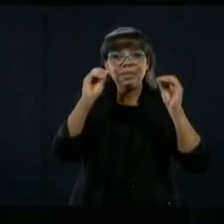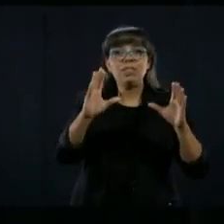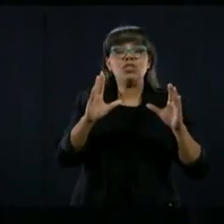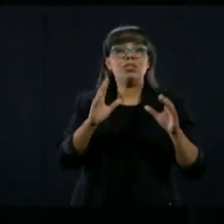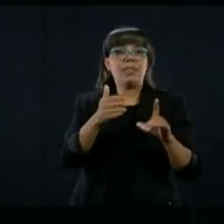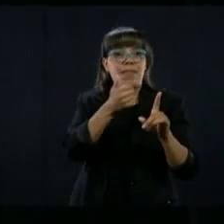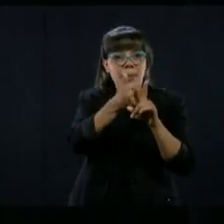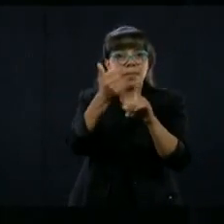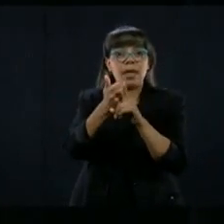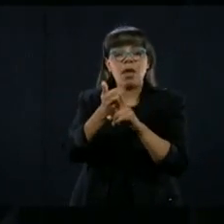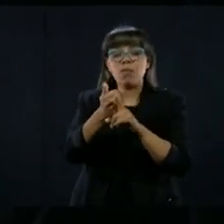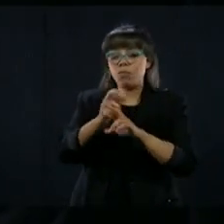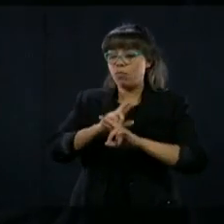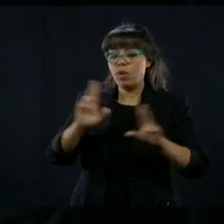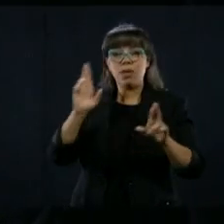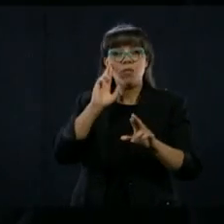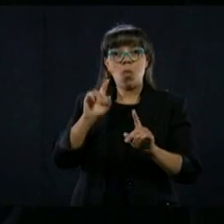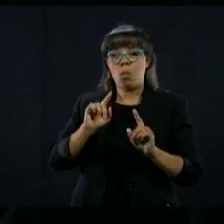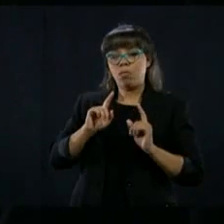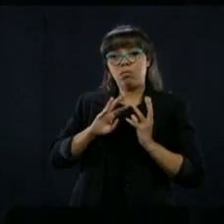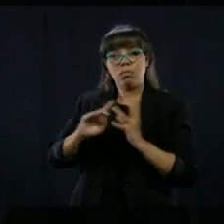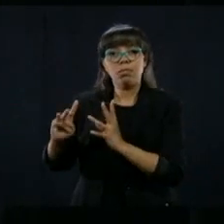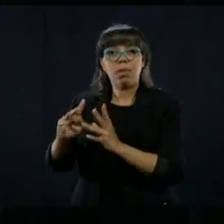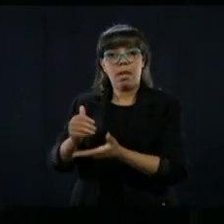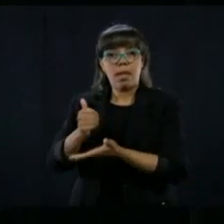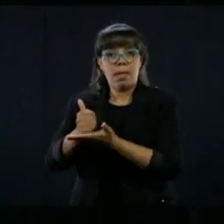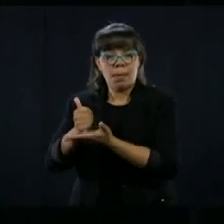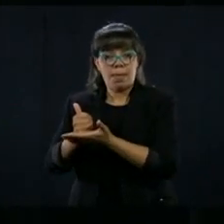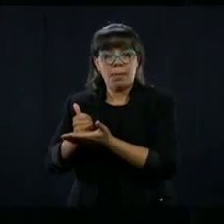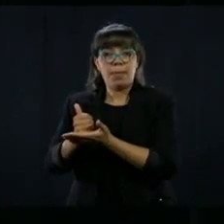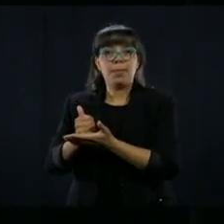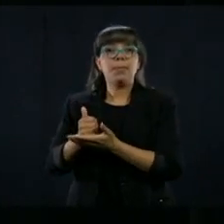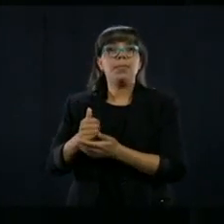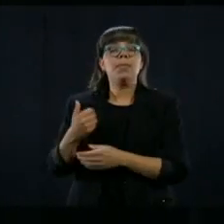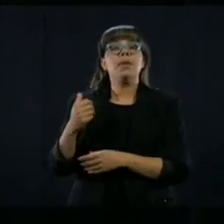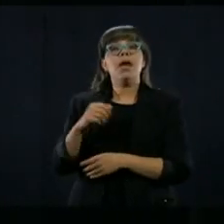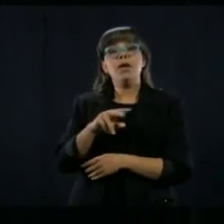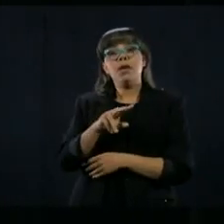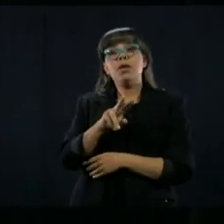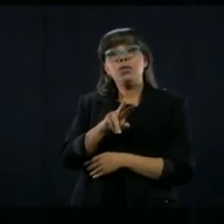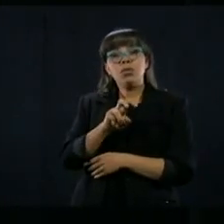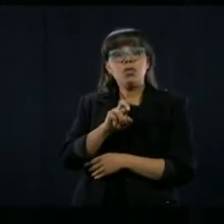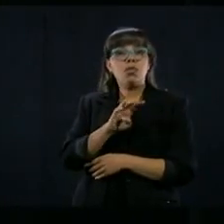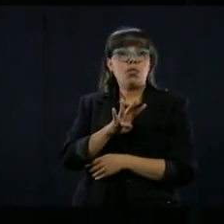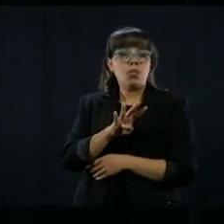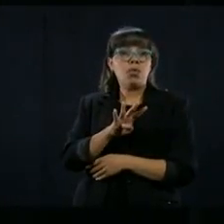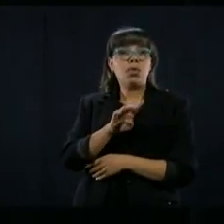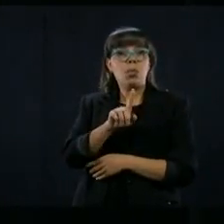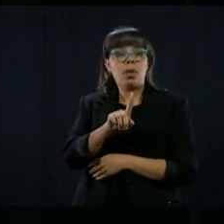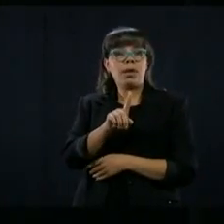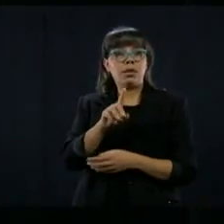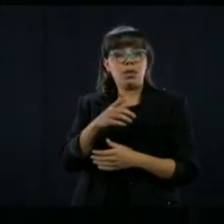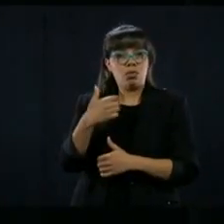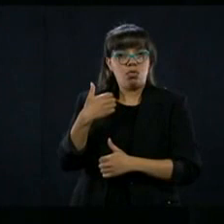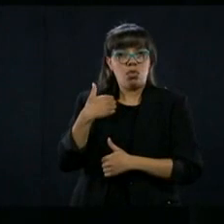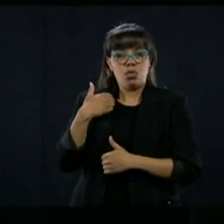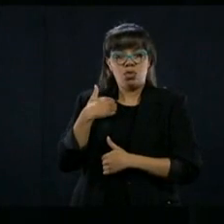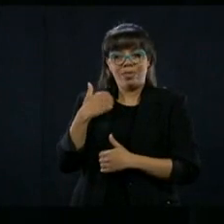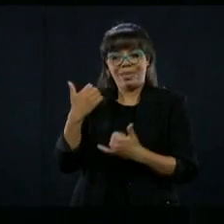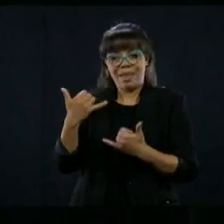have 241 soldiers that are working now in our system,